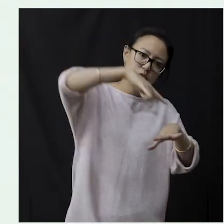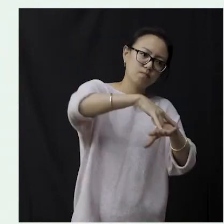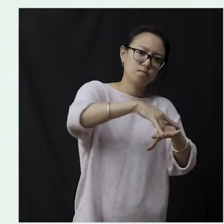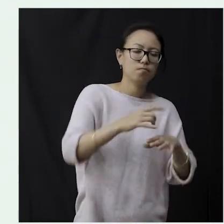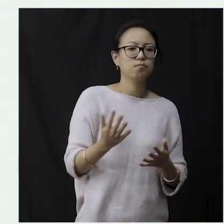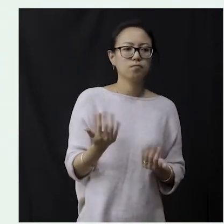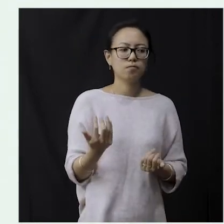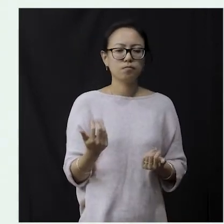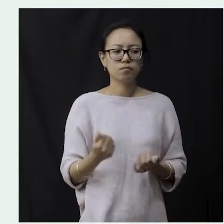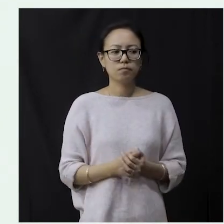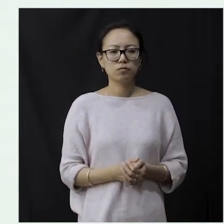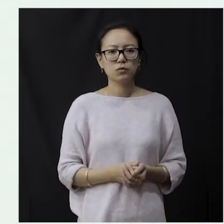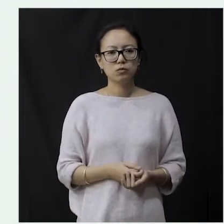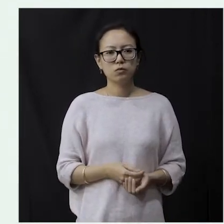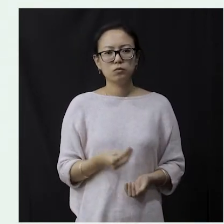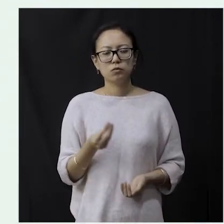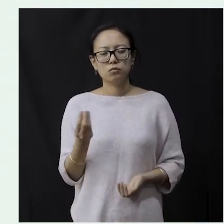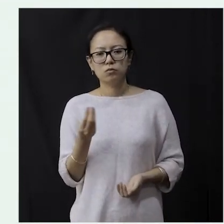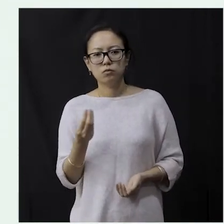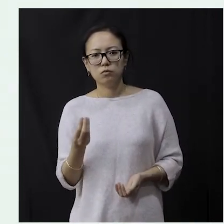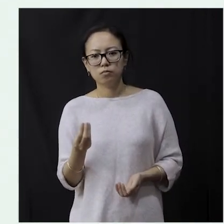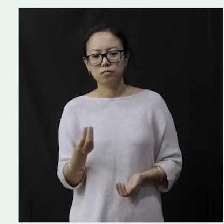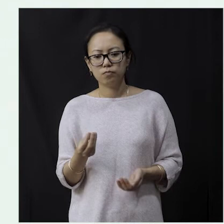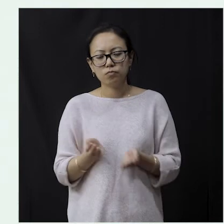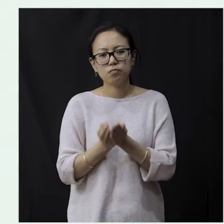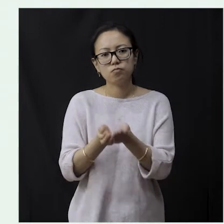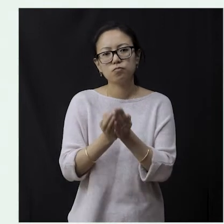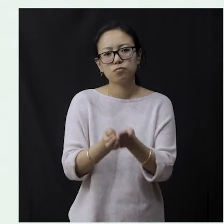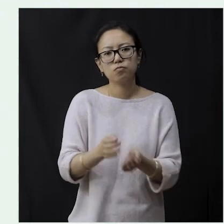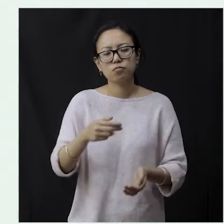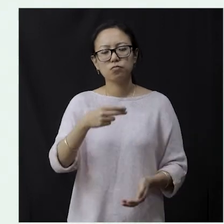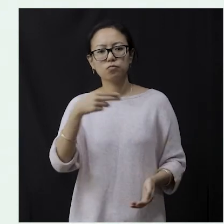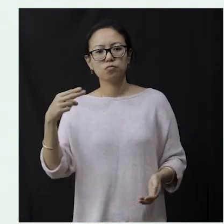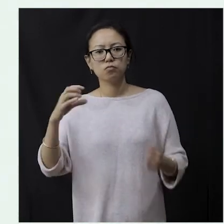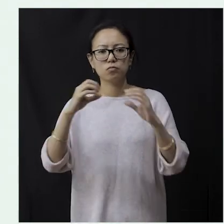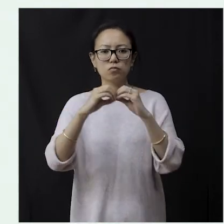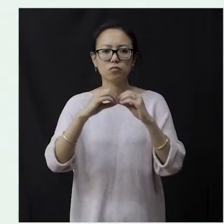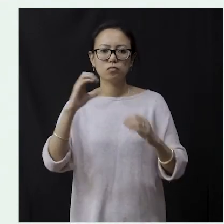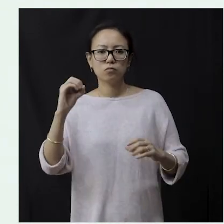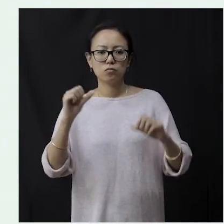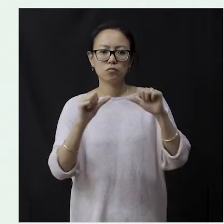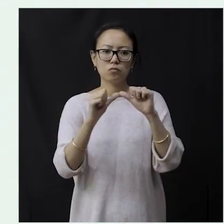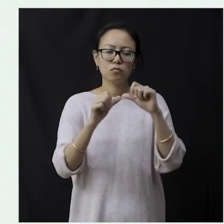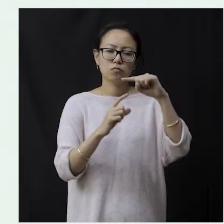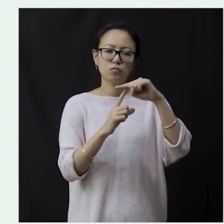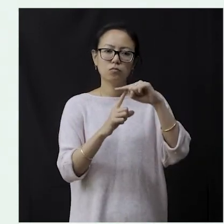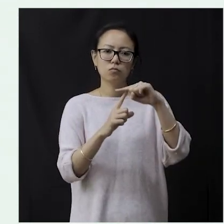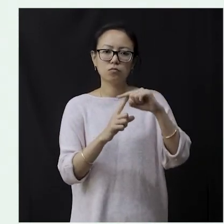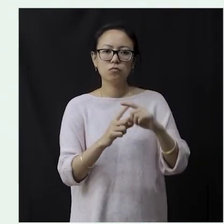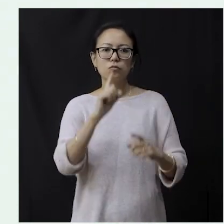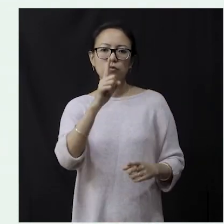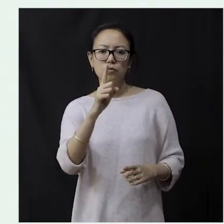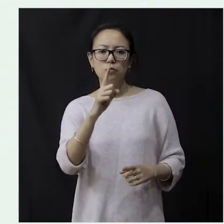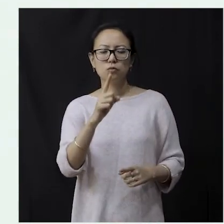okay. Then we have small water transports like boats, and these are specially used by one or two